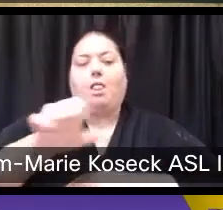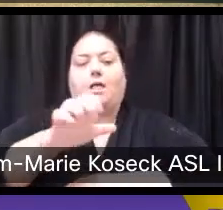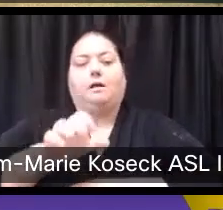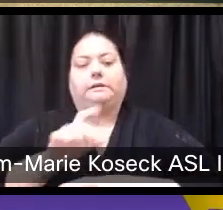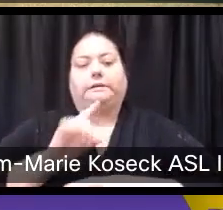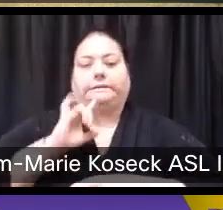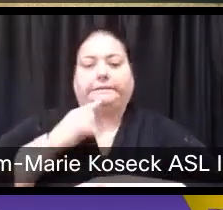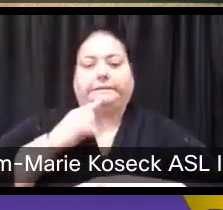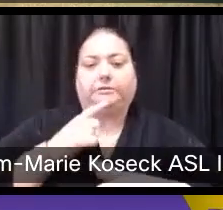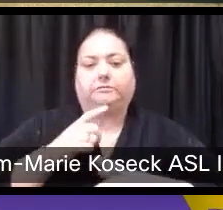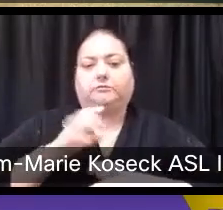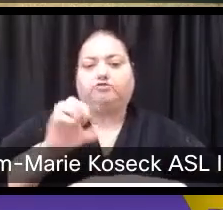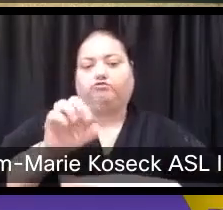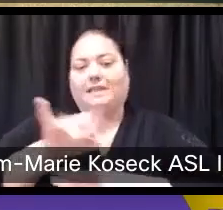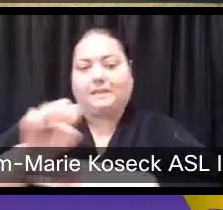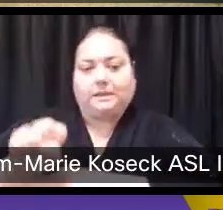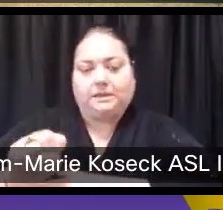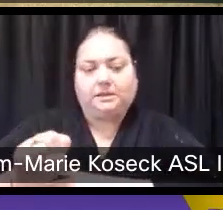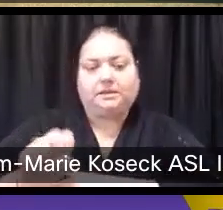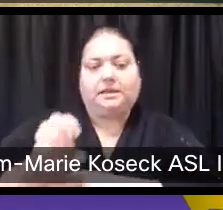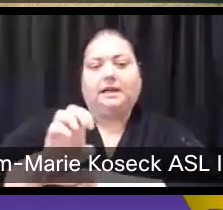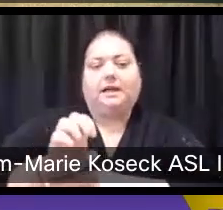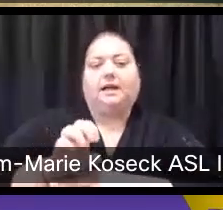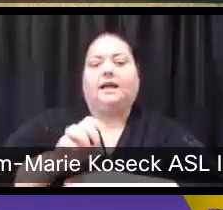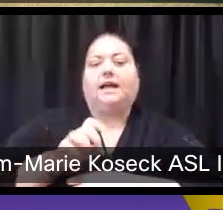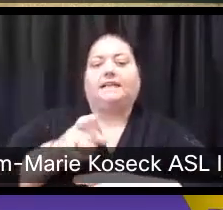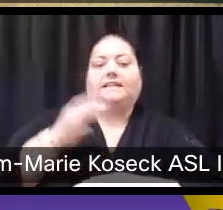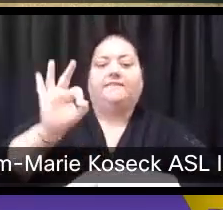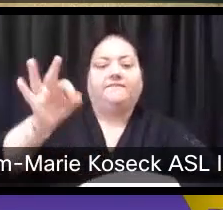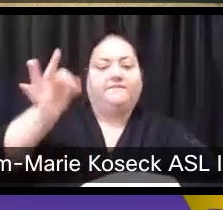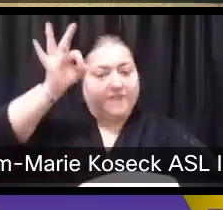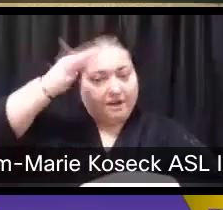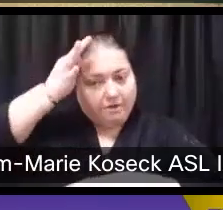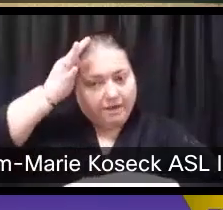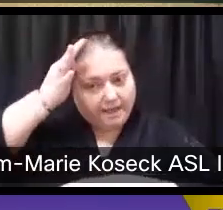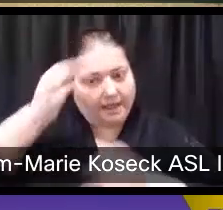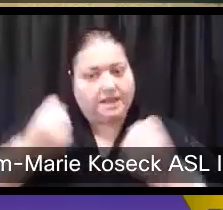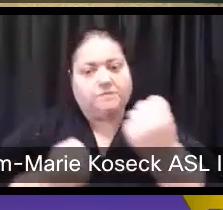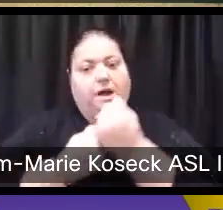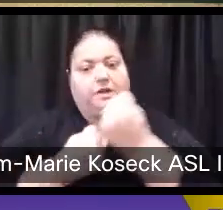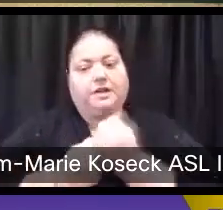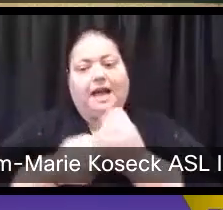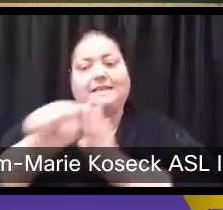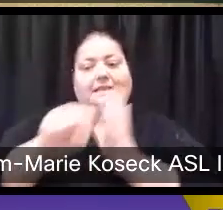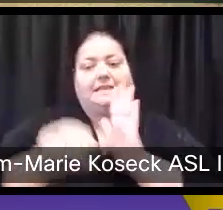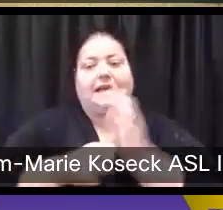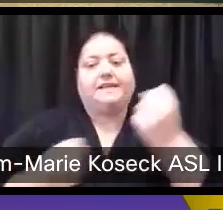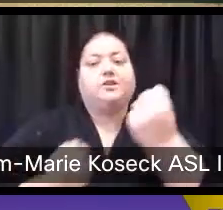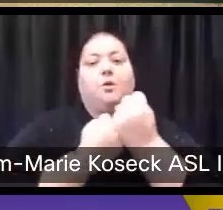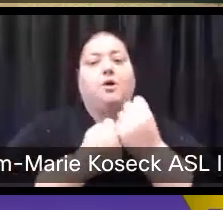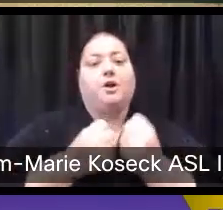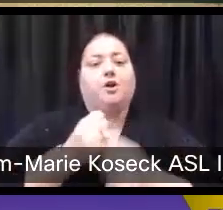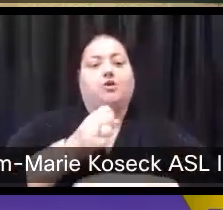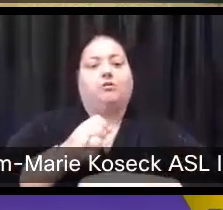all aware, is the federally sponsored and state-supported